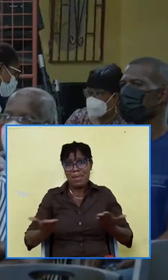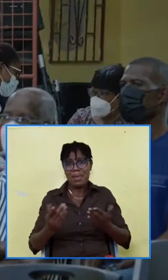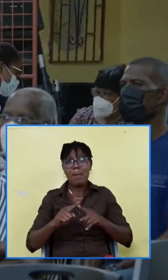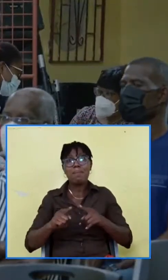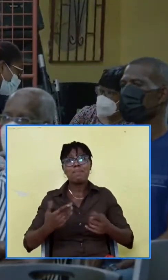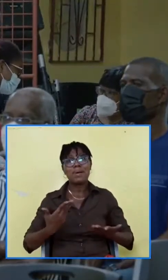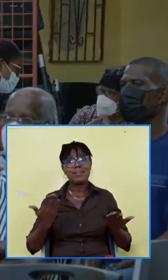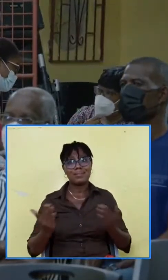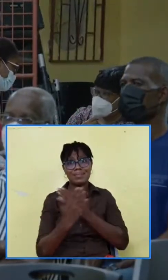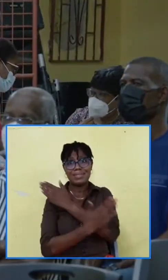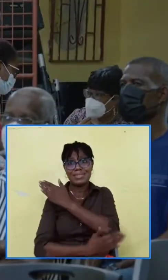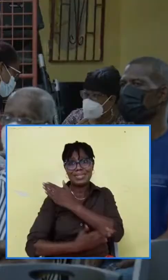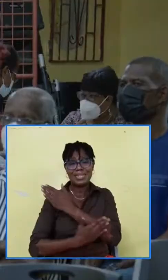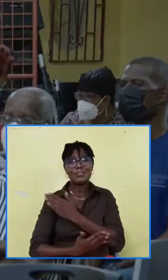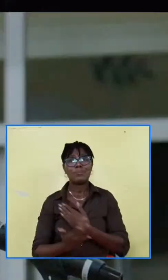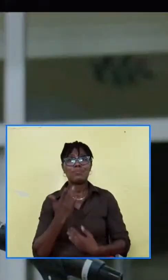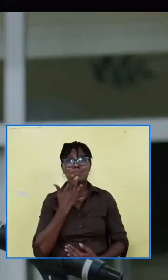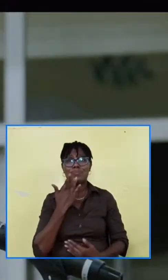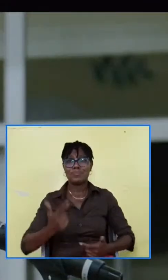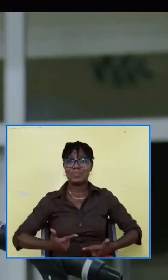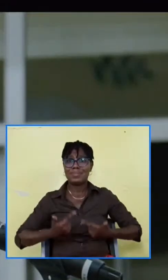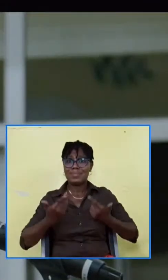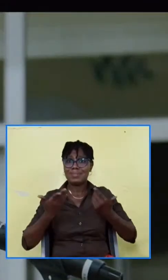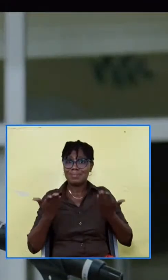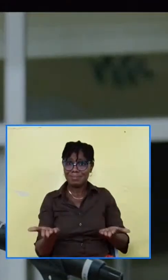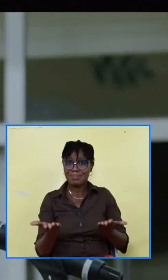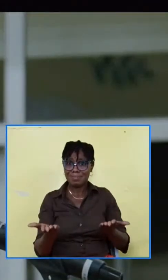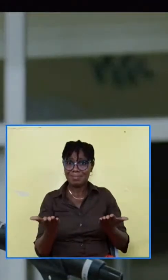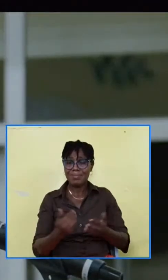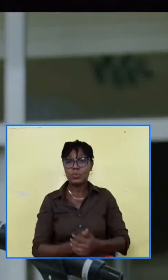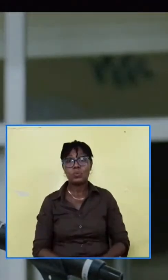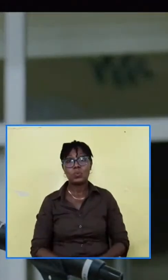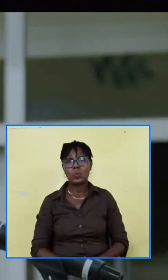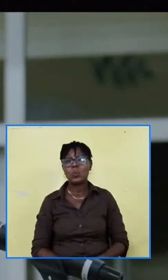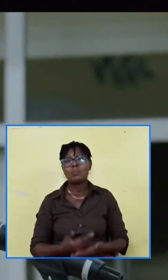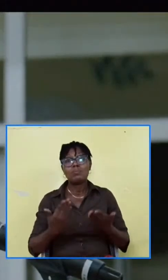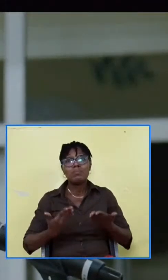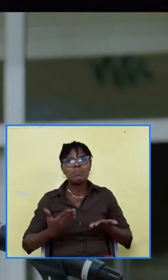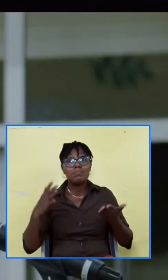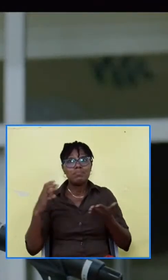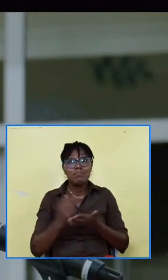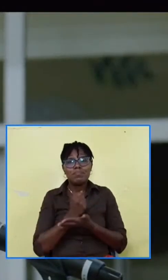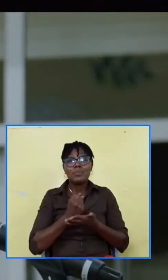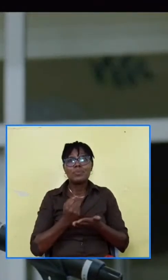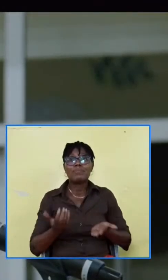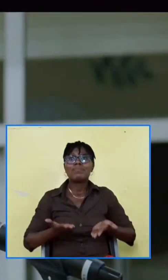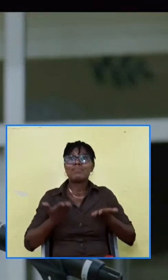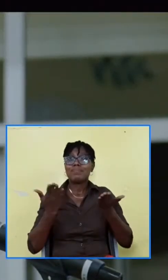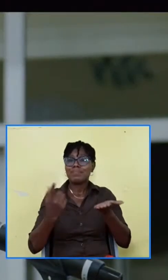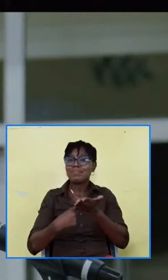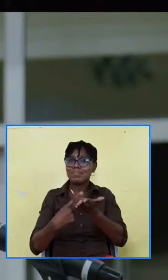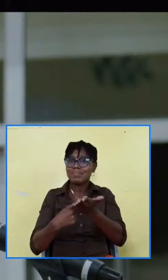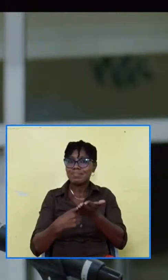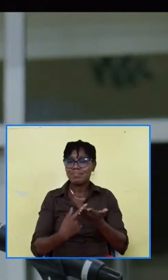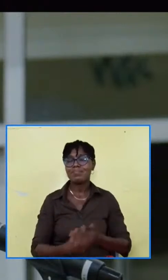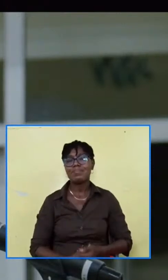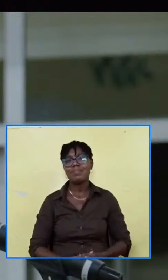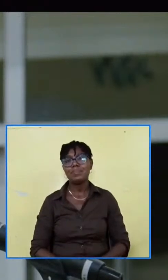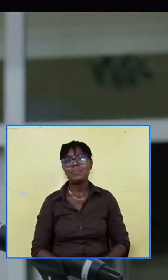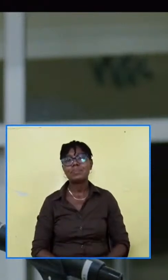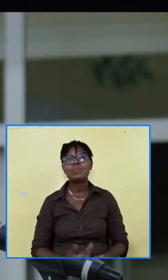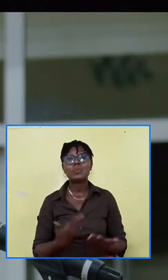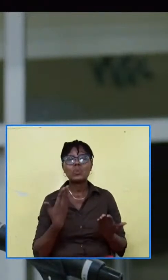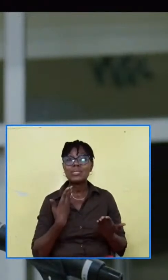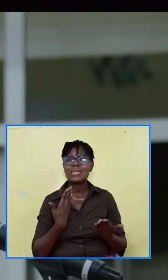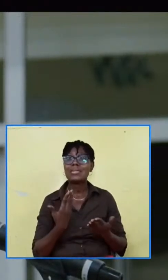do not want to live in a country without a national insurance, so I'm very happy to have the opportunity to share some thoughts. As you rightfully said, one option is to